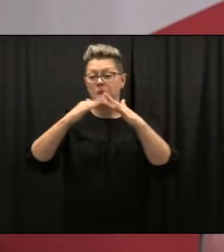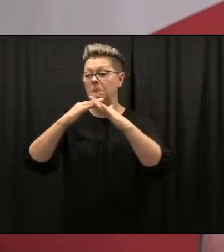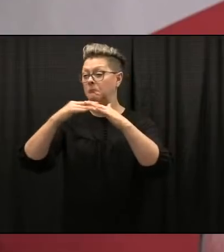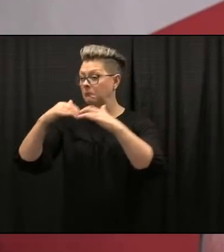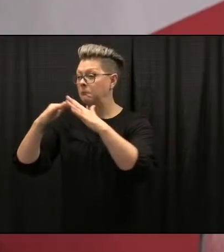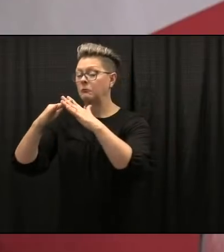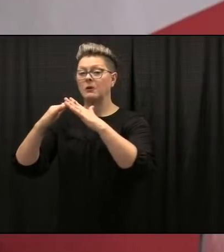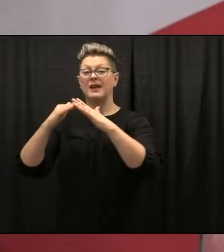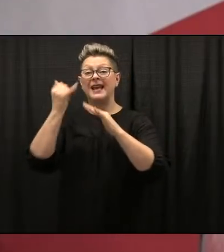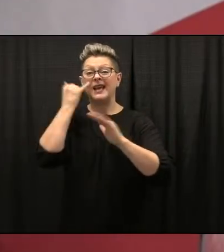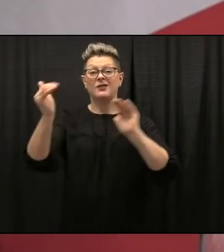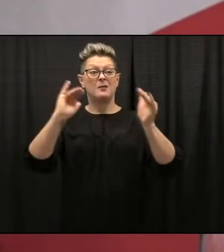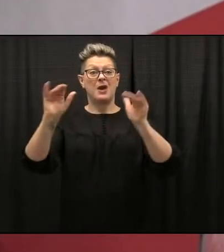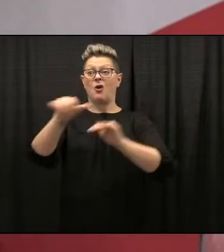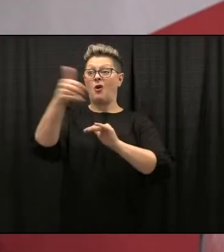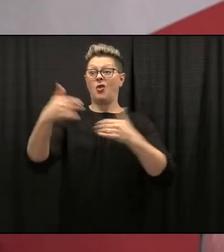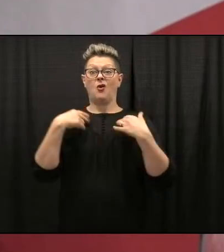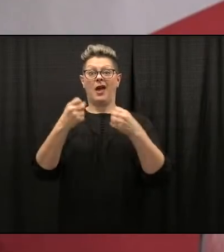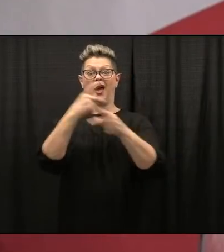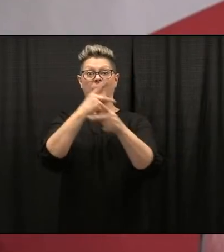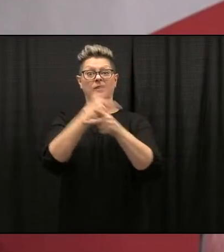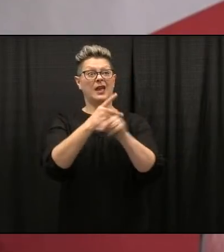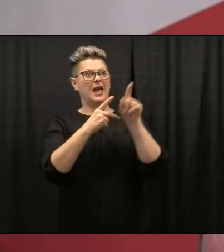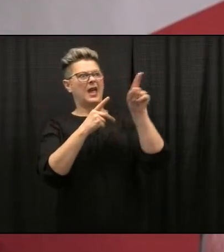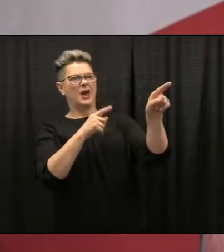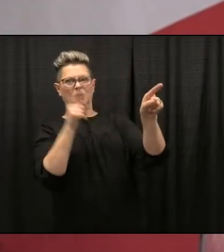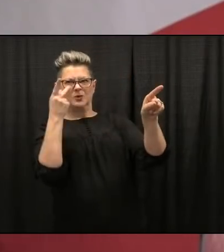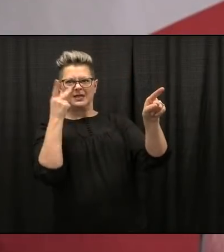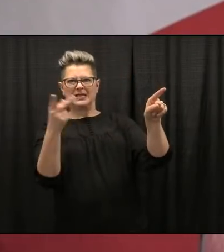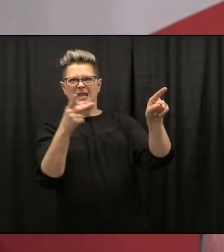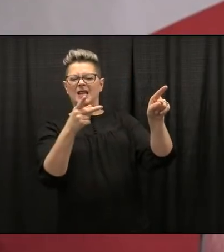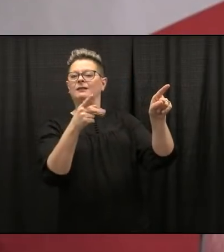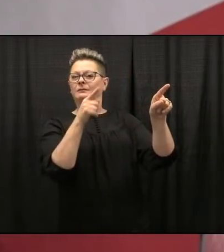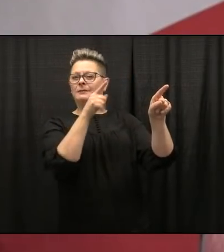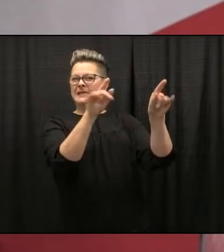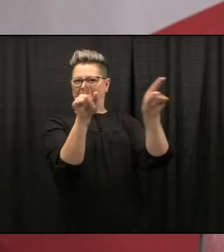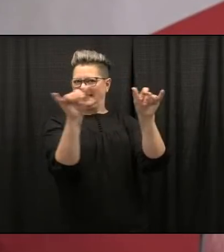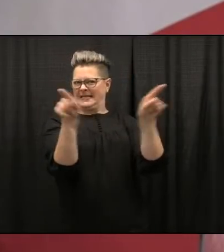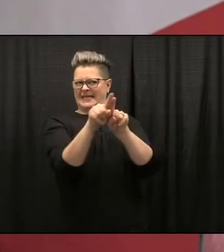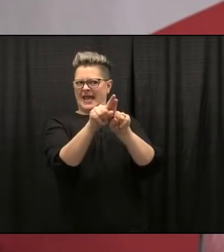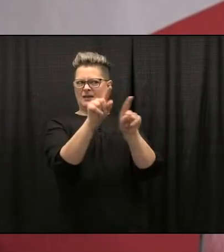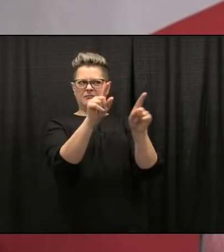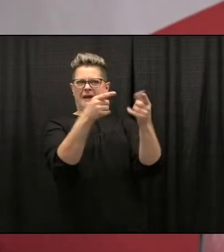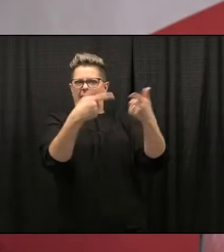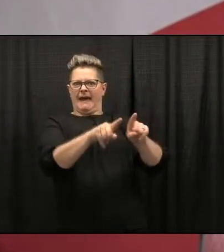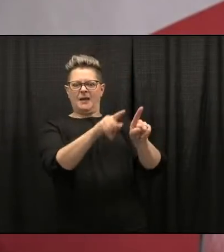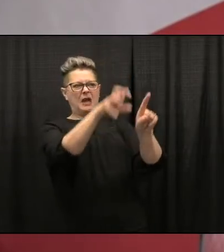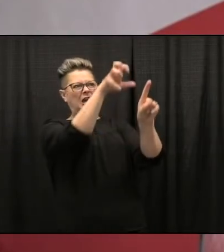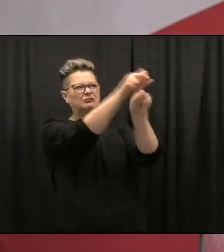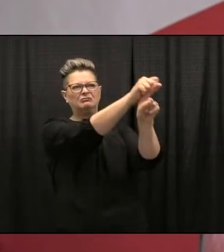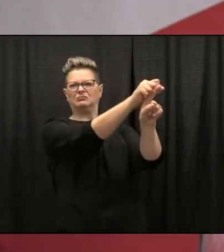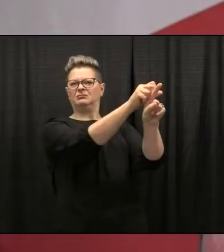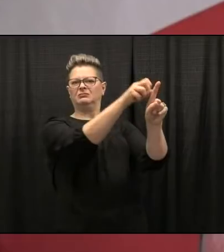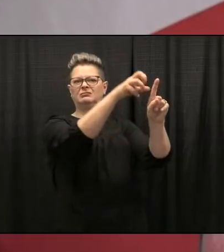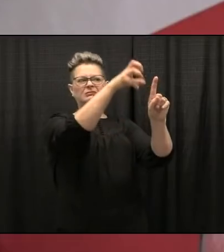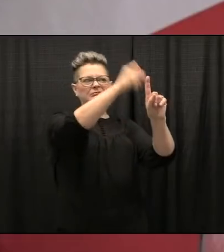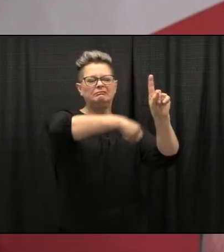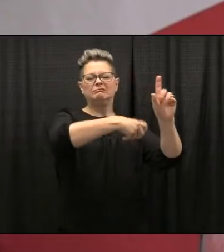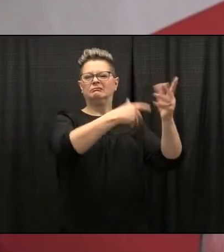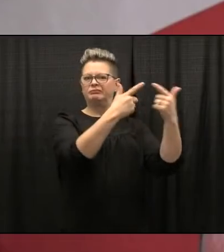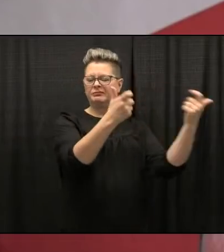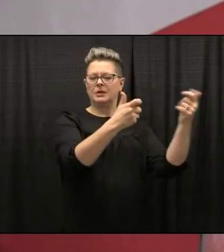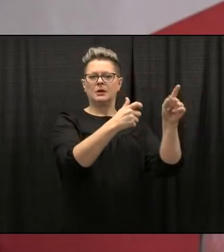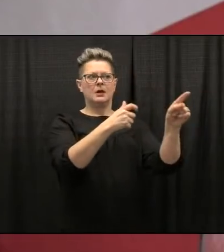other healthcare systems that have been the subject of cyber incidents, our restoration